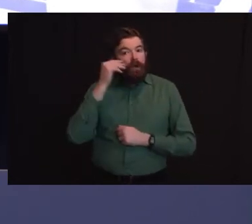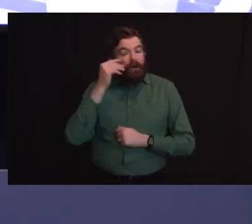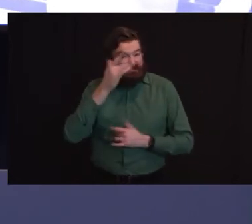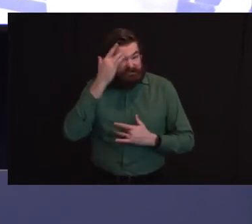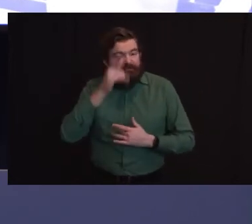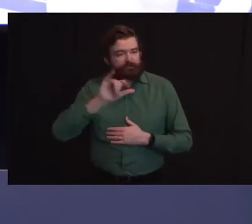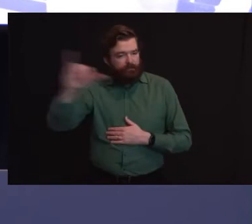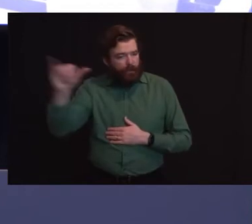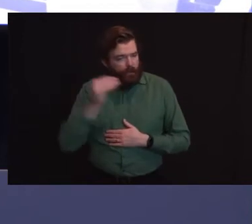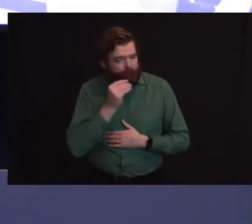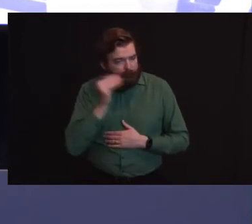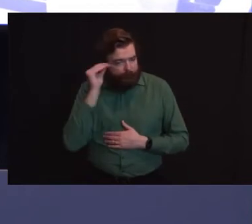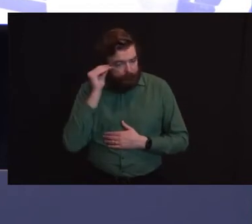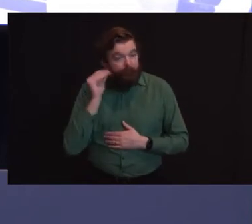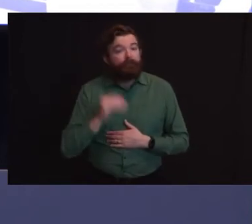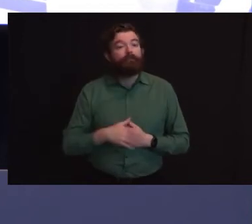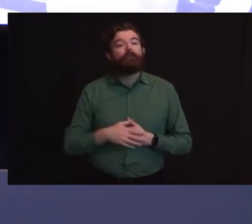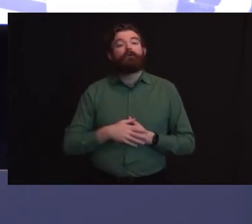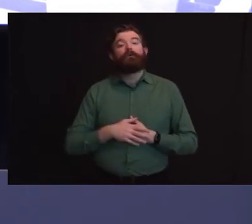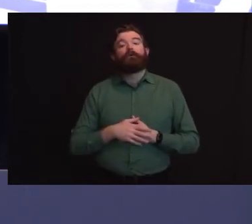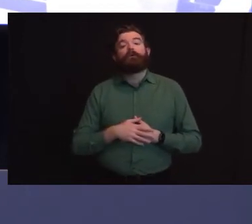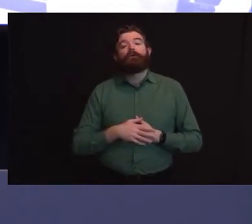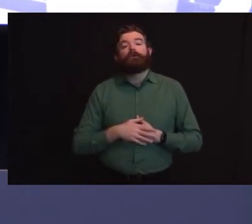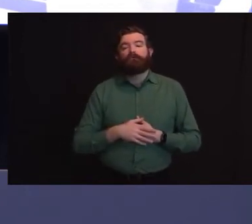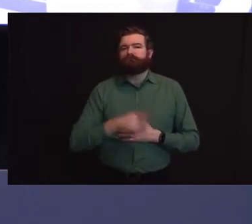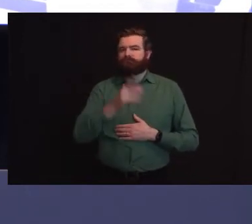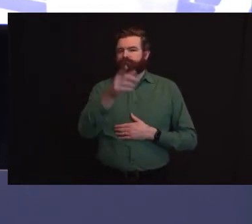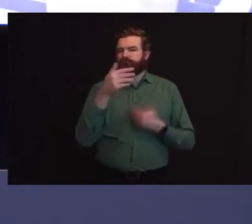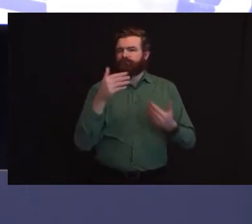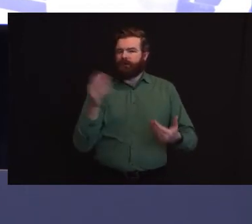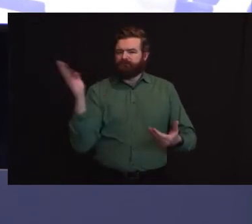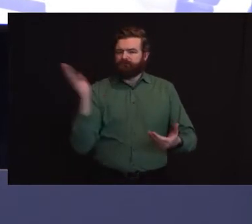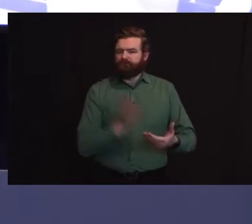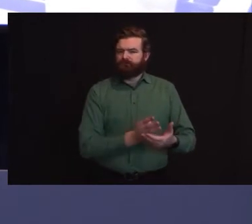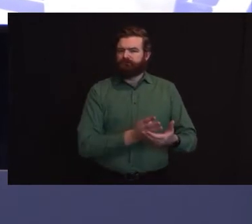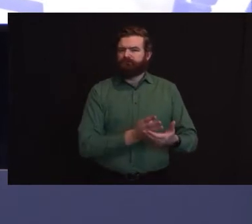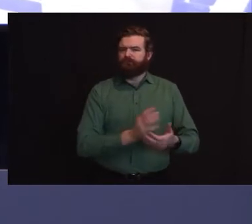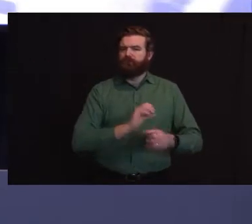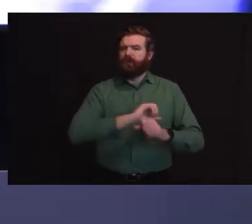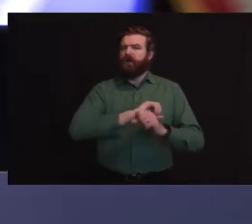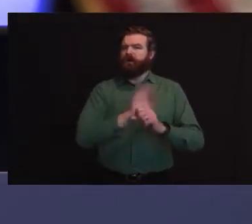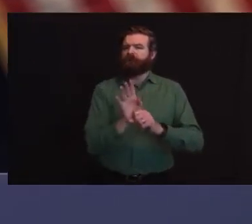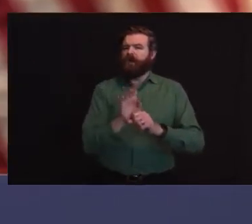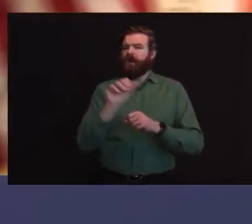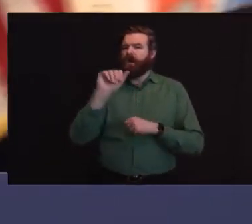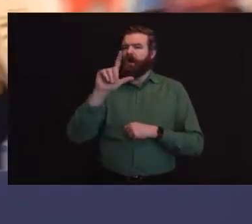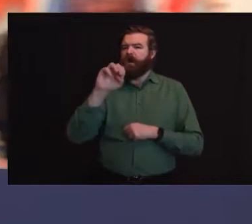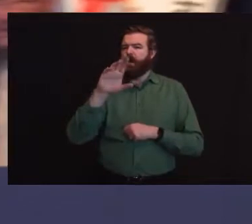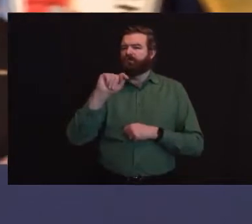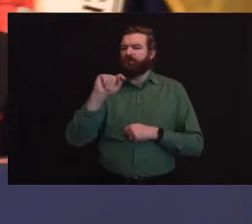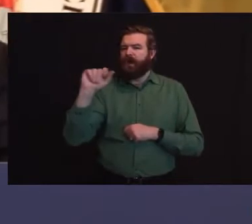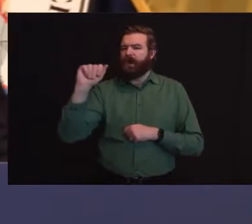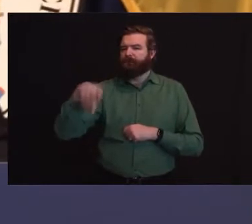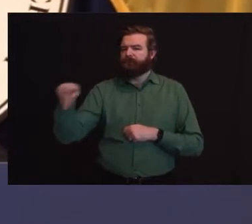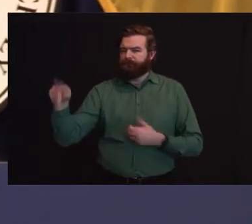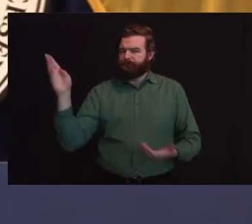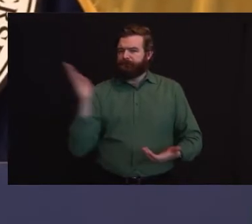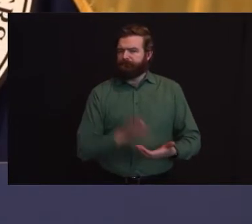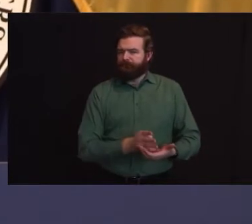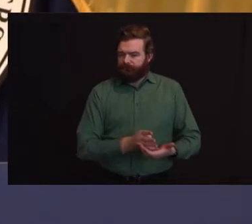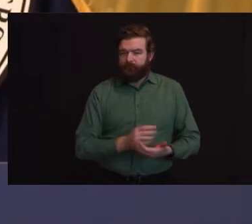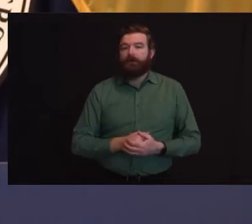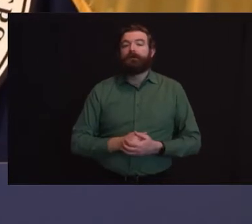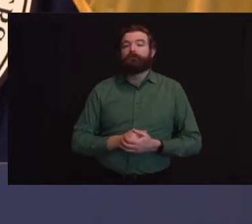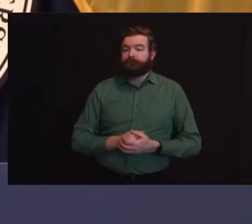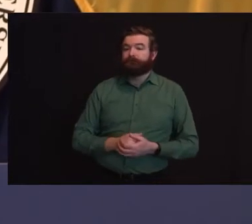and download the COVID Alert NJ app. Thank you. David, thank you. Thanks for the report, for the